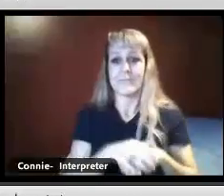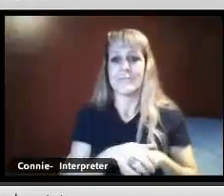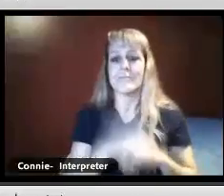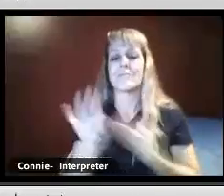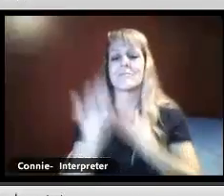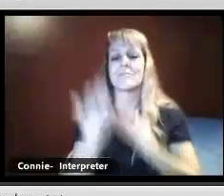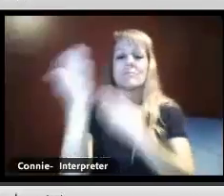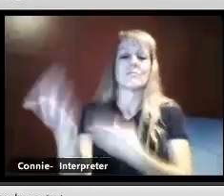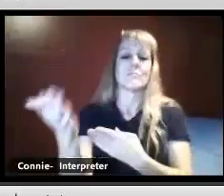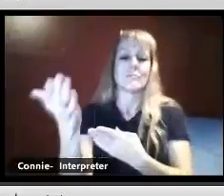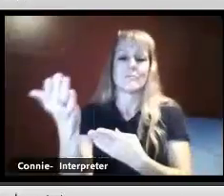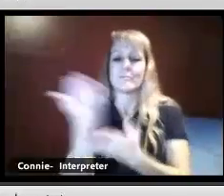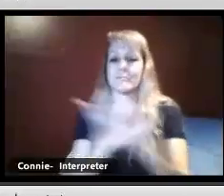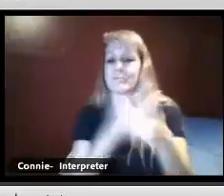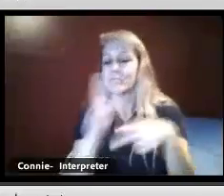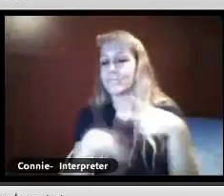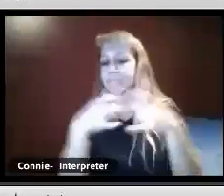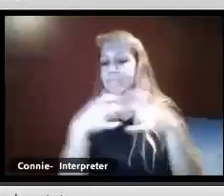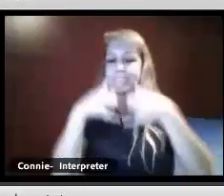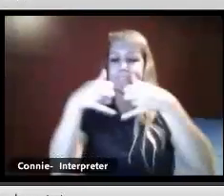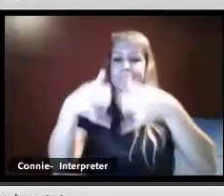of prize.